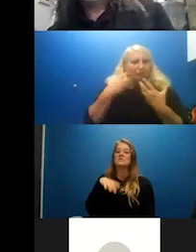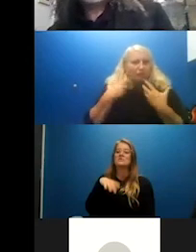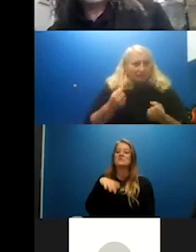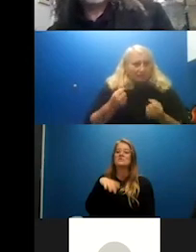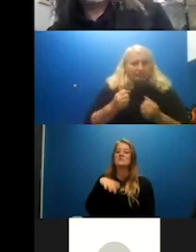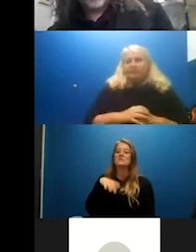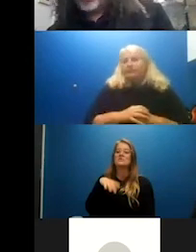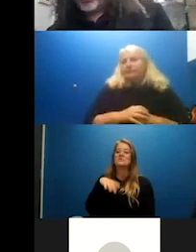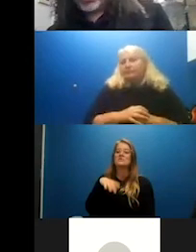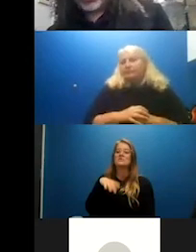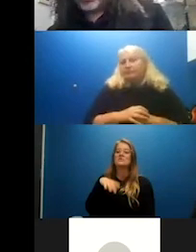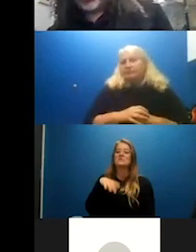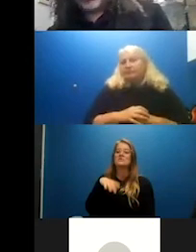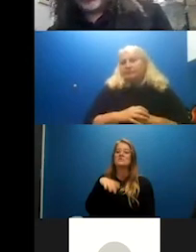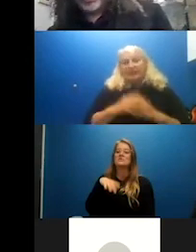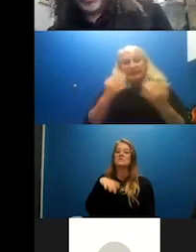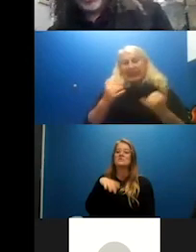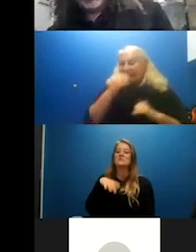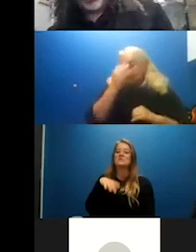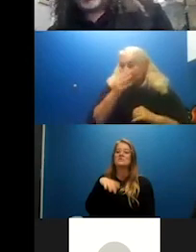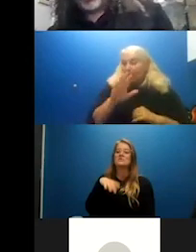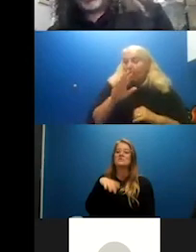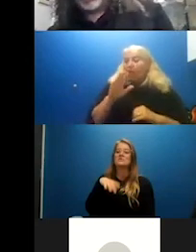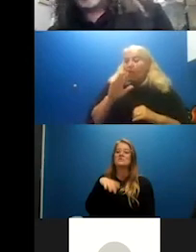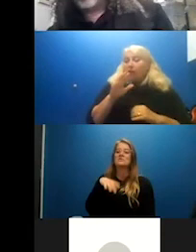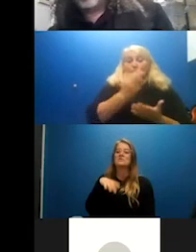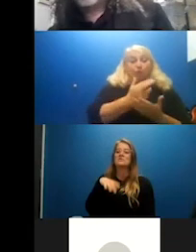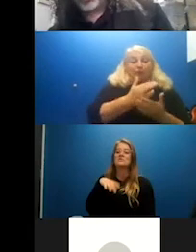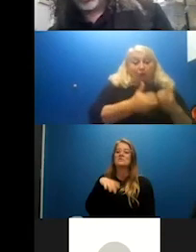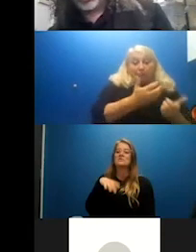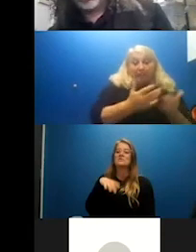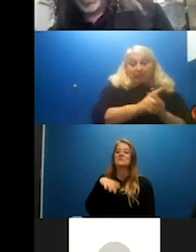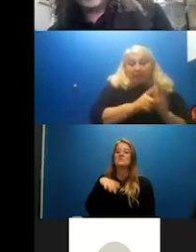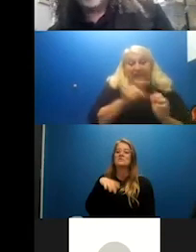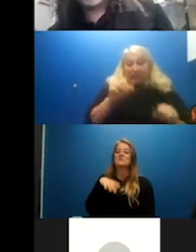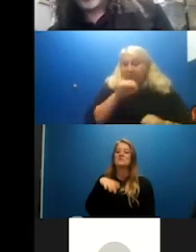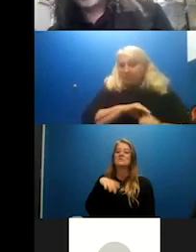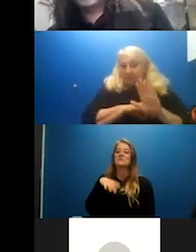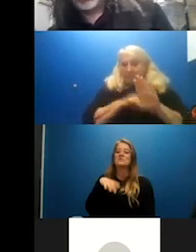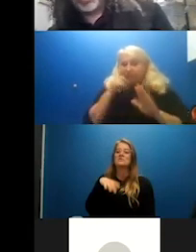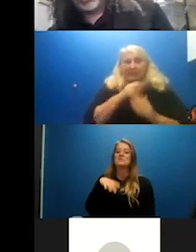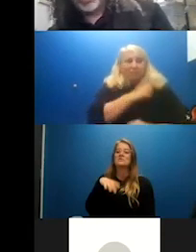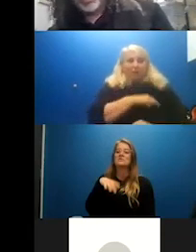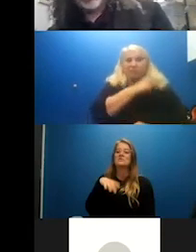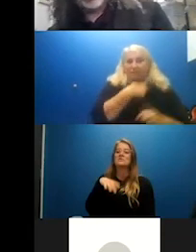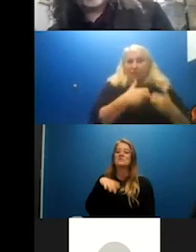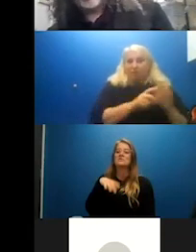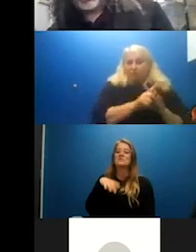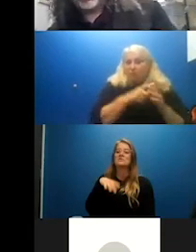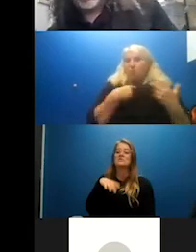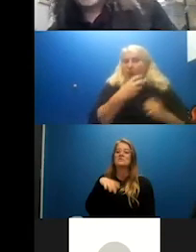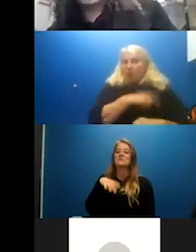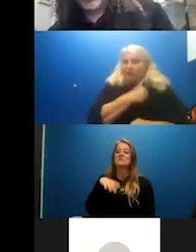Now I should mention, problem resources are useful. A hospital is a problem resource, and we want the hospital to be there. A